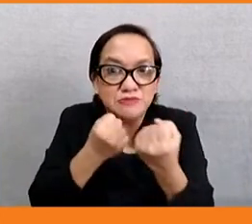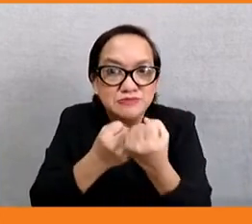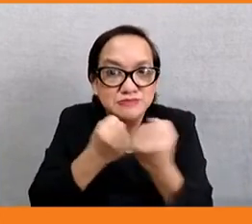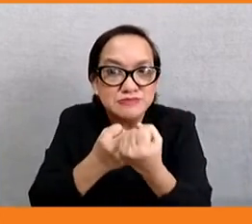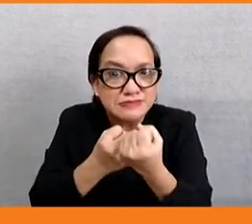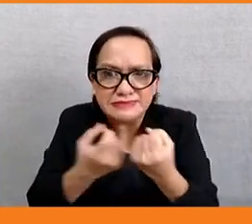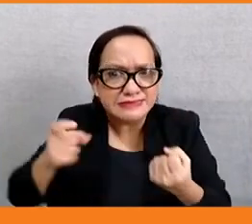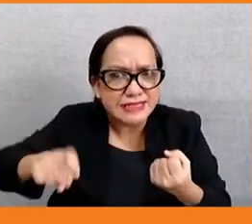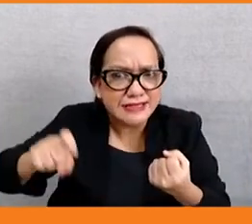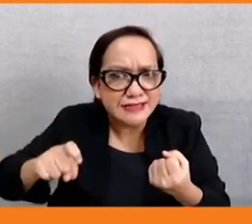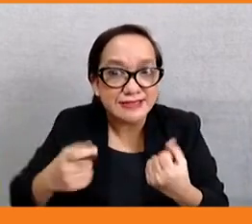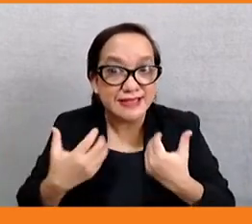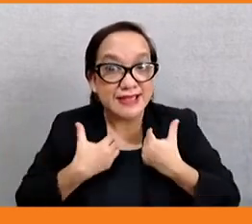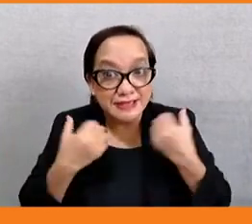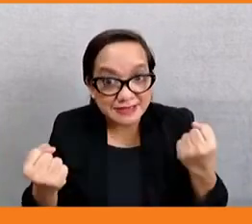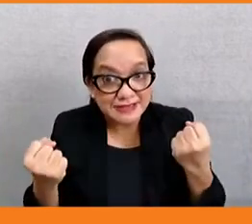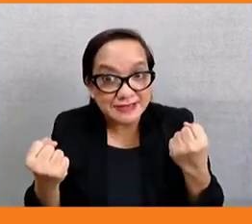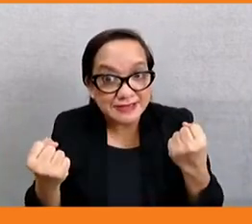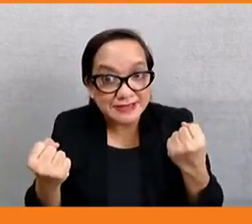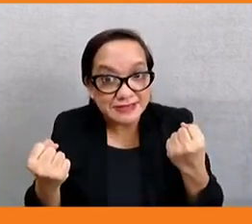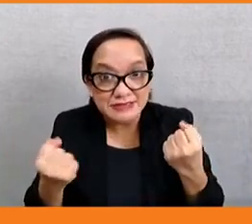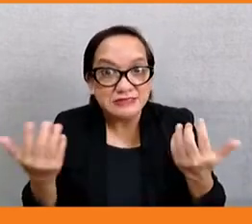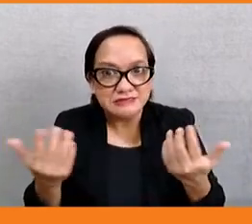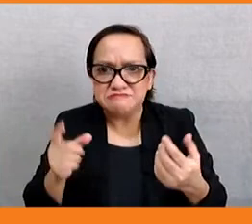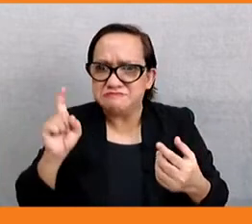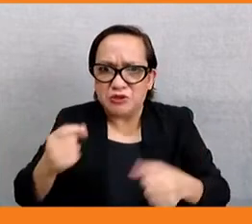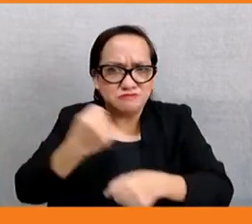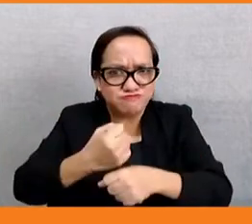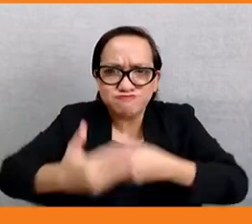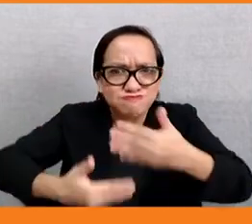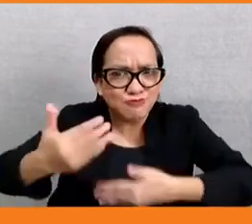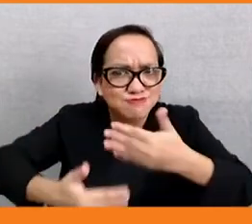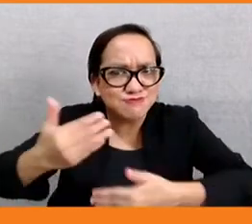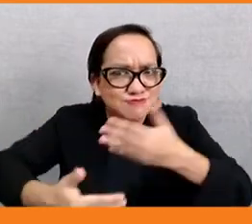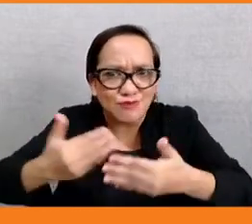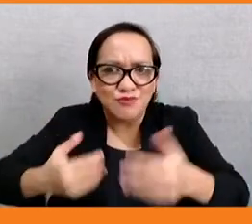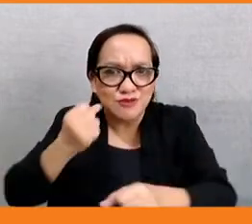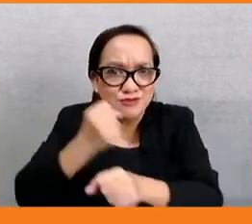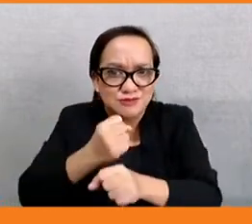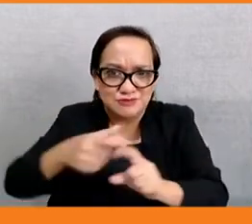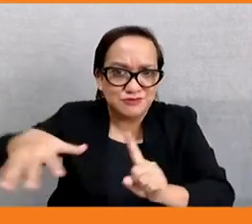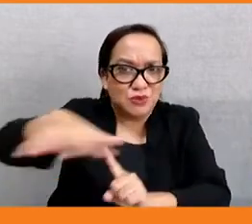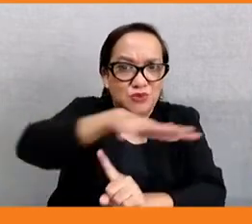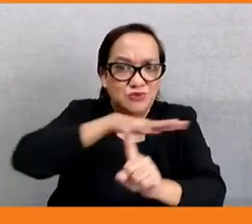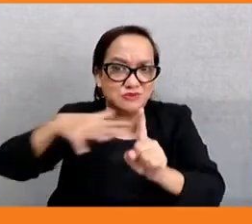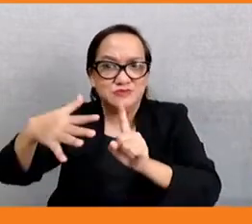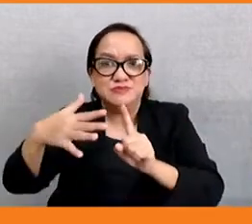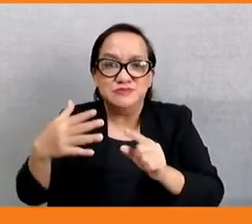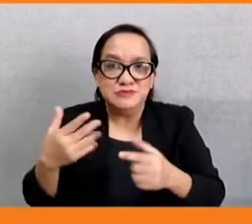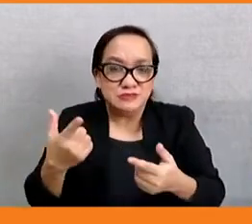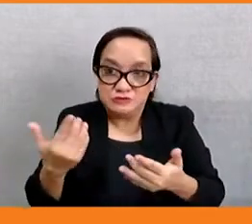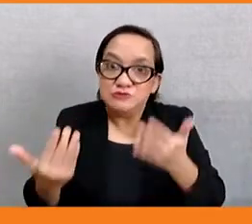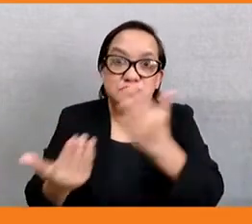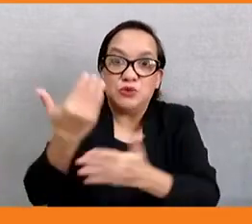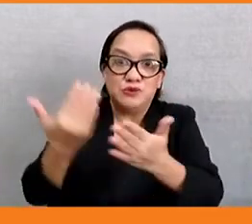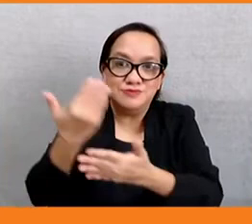the implementation of labor and working conditions in the new updated safeguard policy. As part